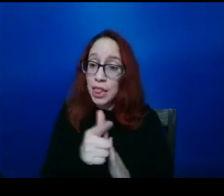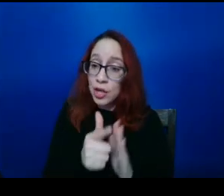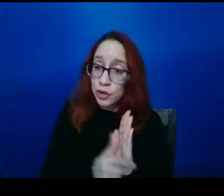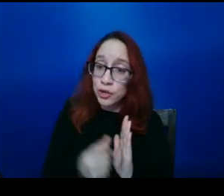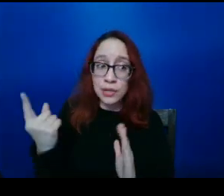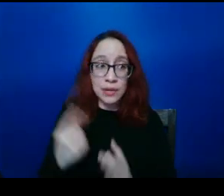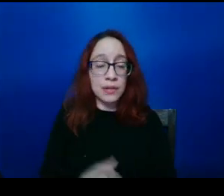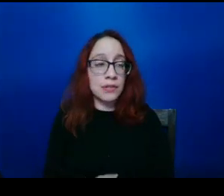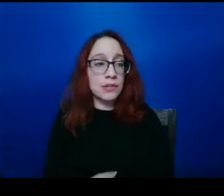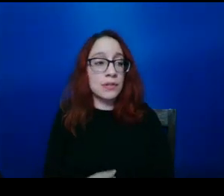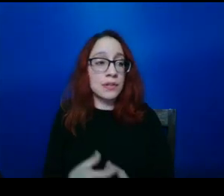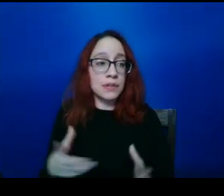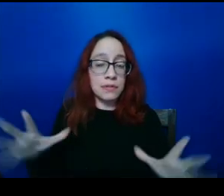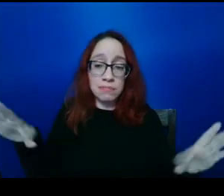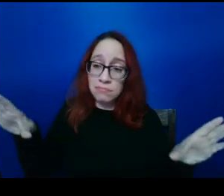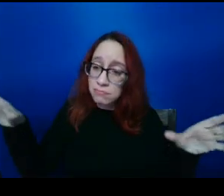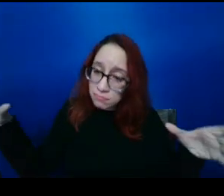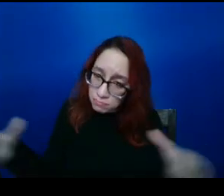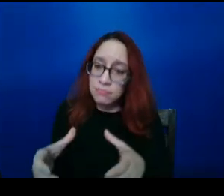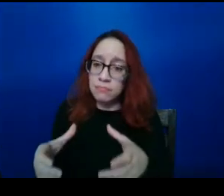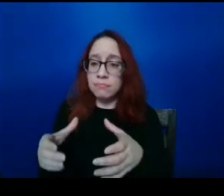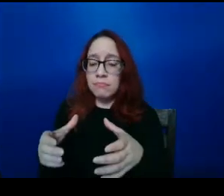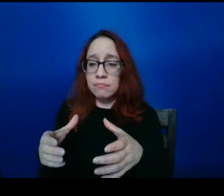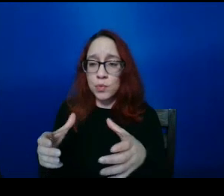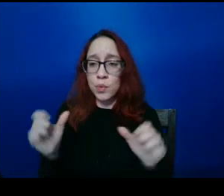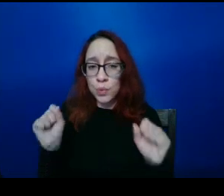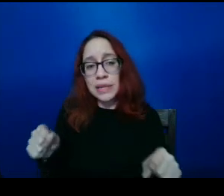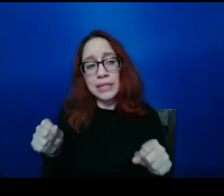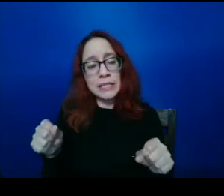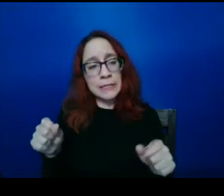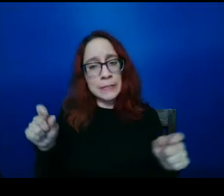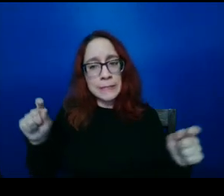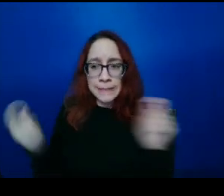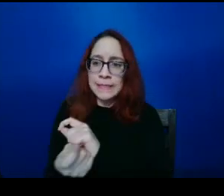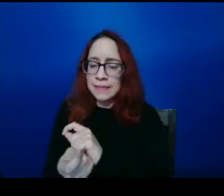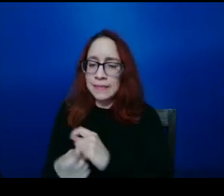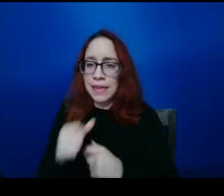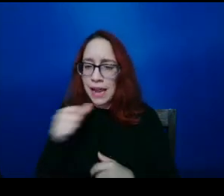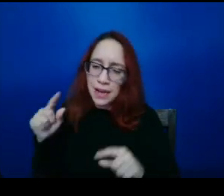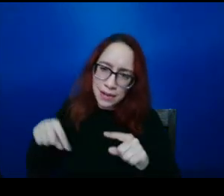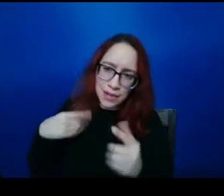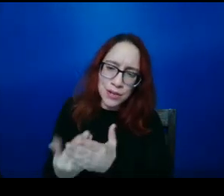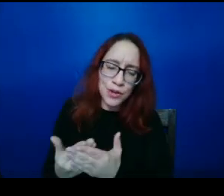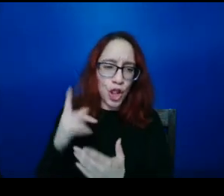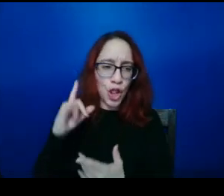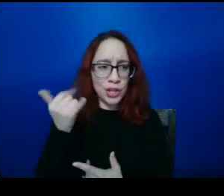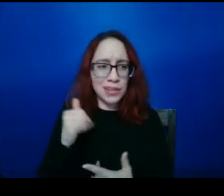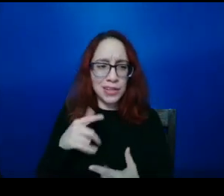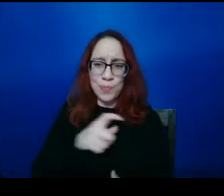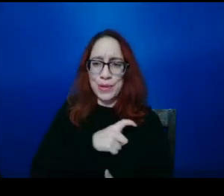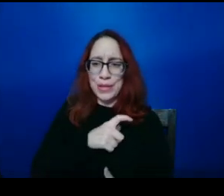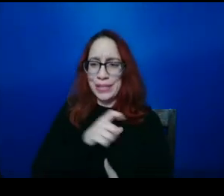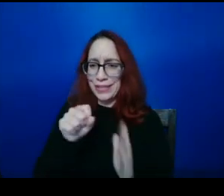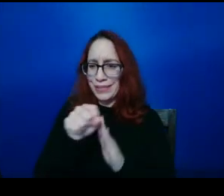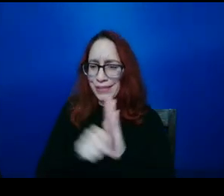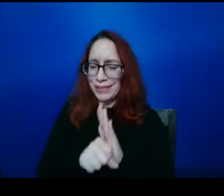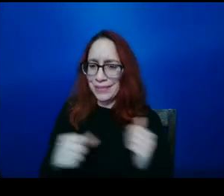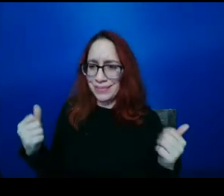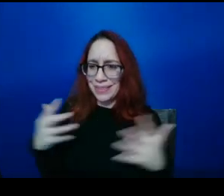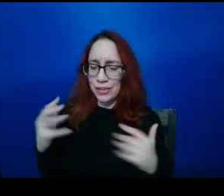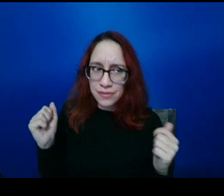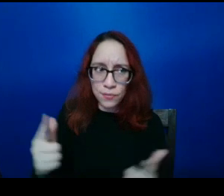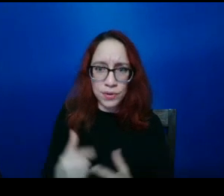somebody, can bring us all together so that we can turn this around instead of coming here in what looks like a police state that scares the heck out of